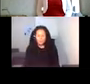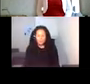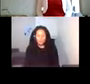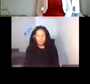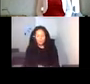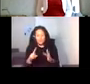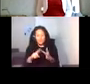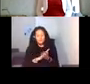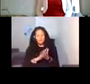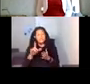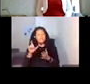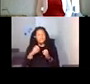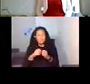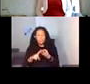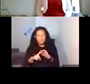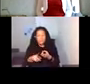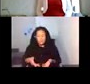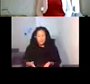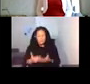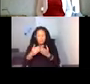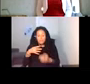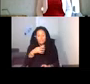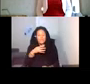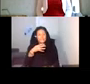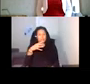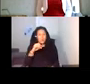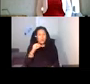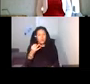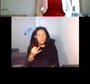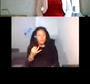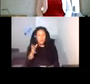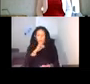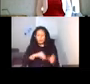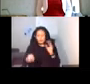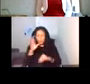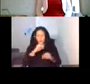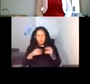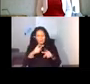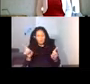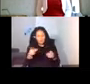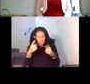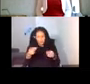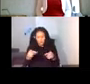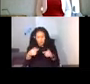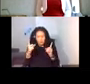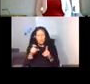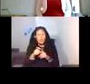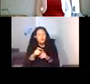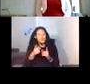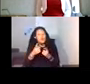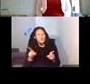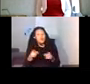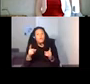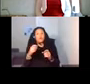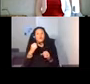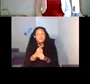Imogen Holst, CBE, born 1907, prolific composer and conductor. daughter of composer Gustav